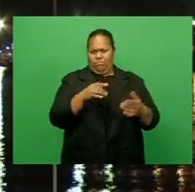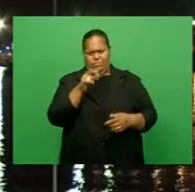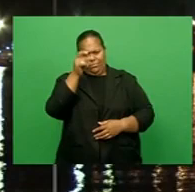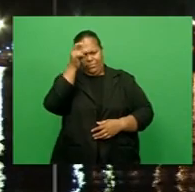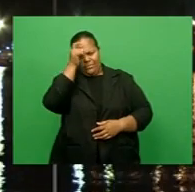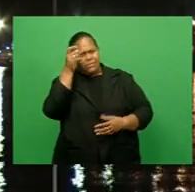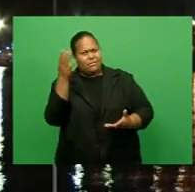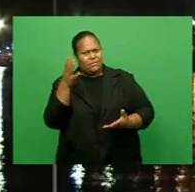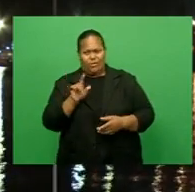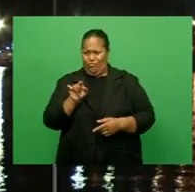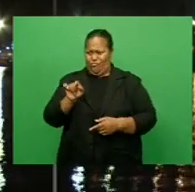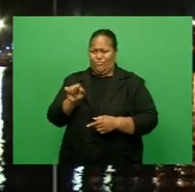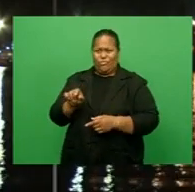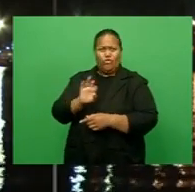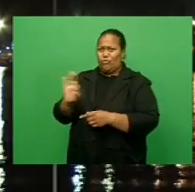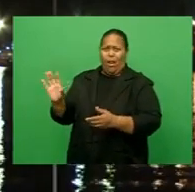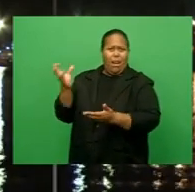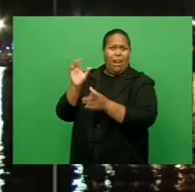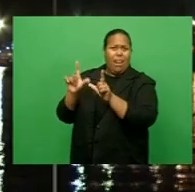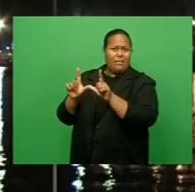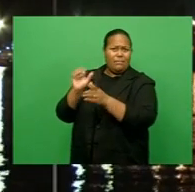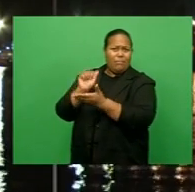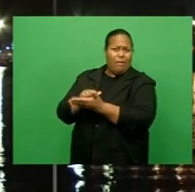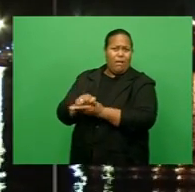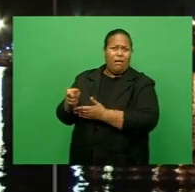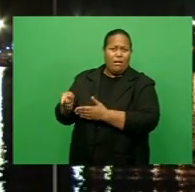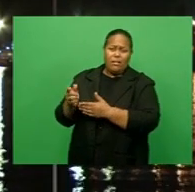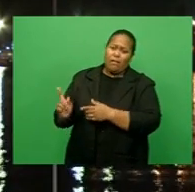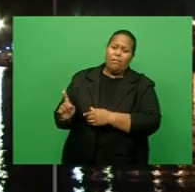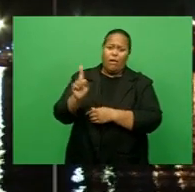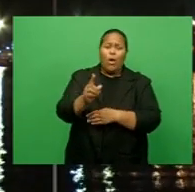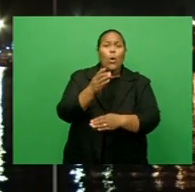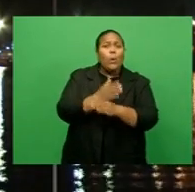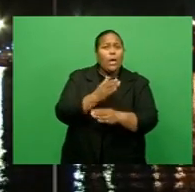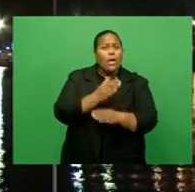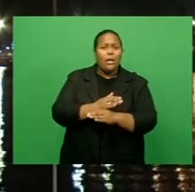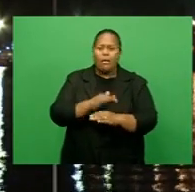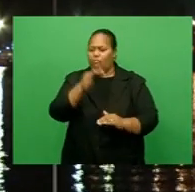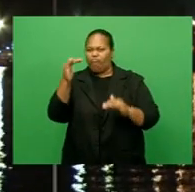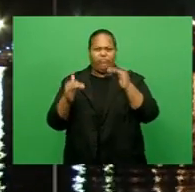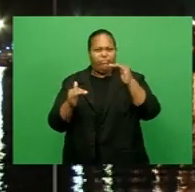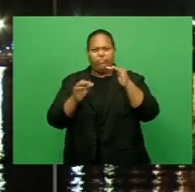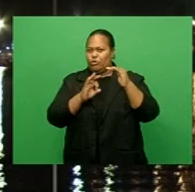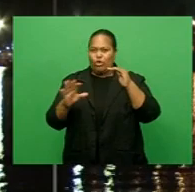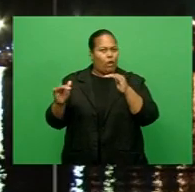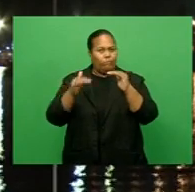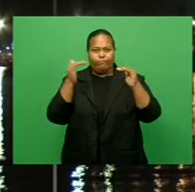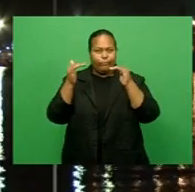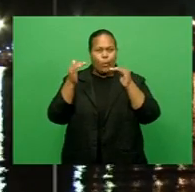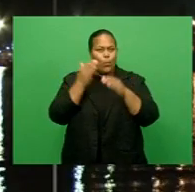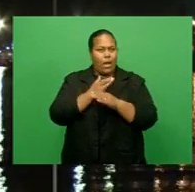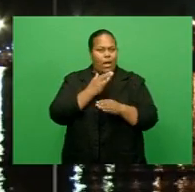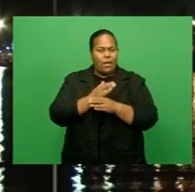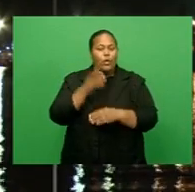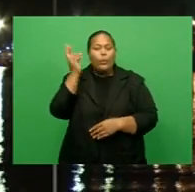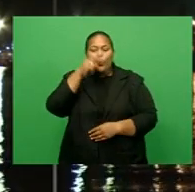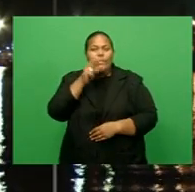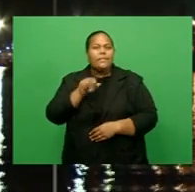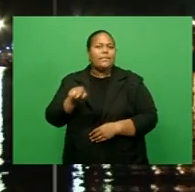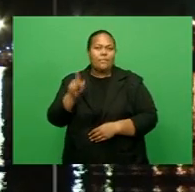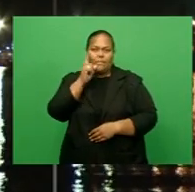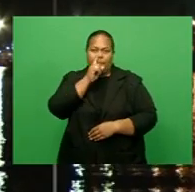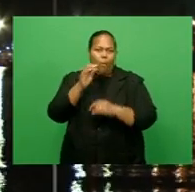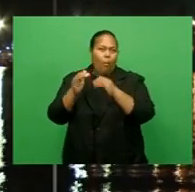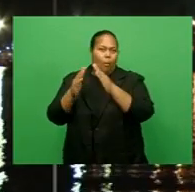by unlicensed electrical contractors at times turns out to be substandard and poses more risks to the consumers. Kritika